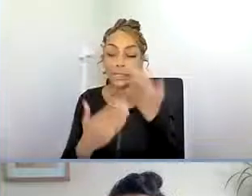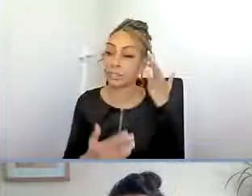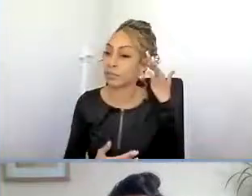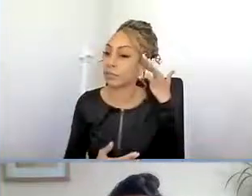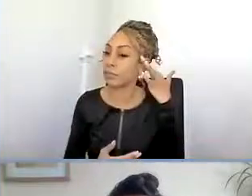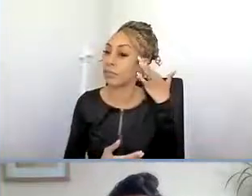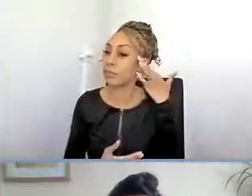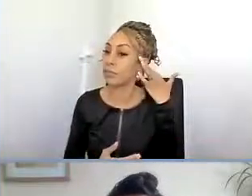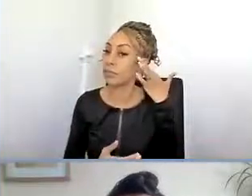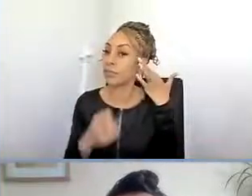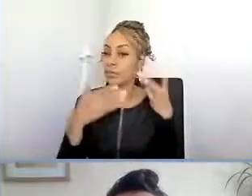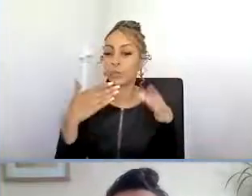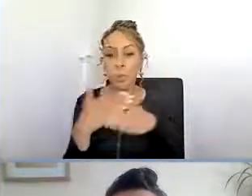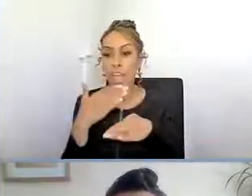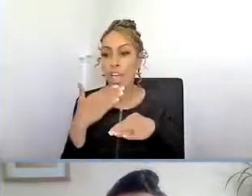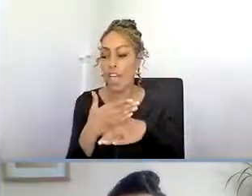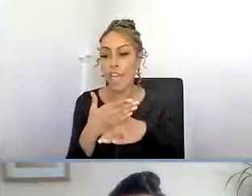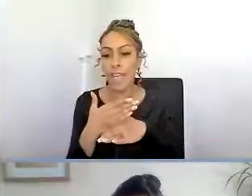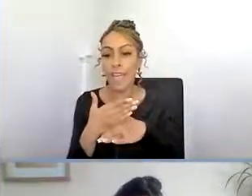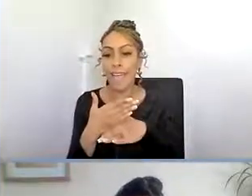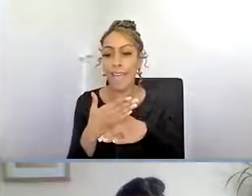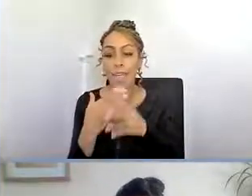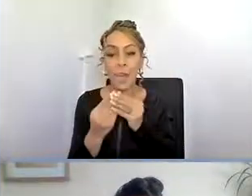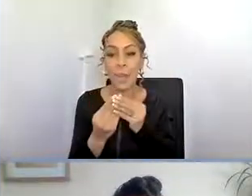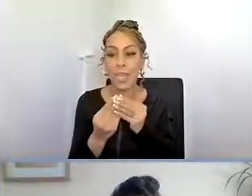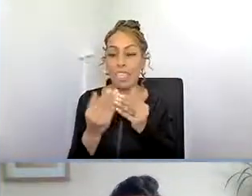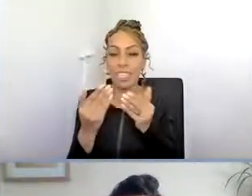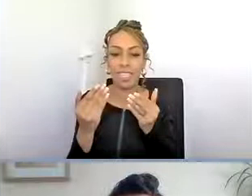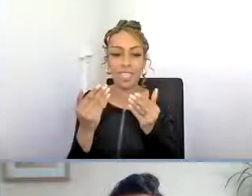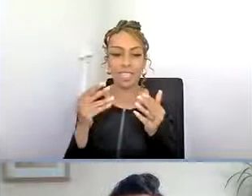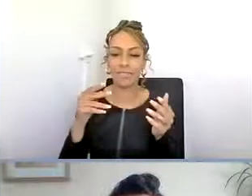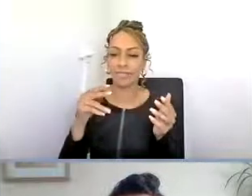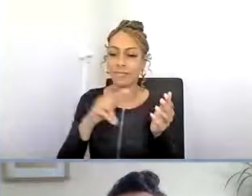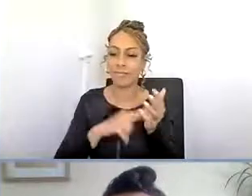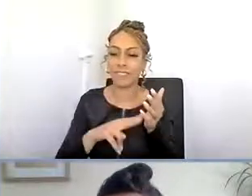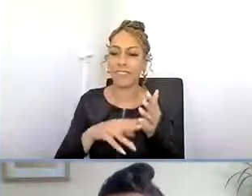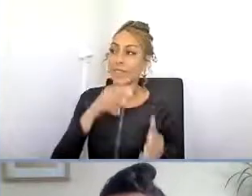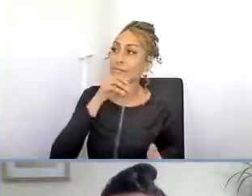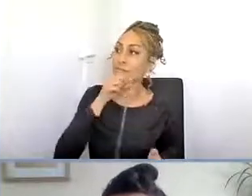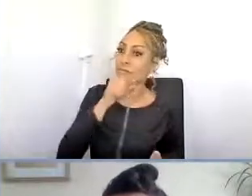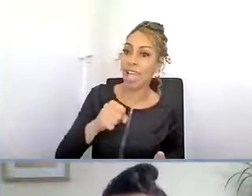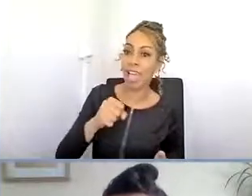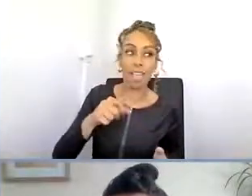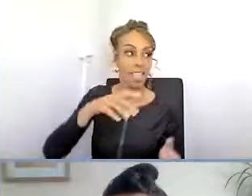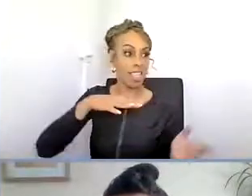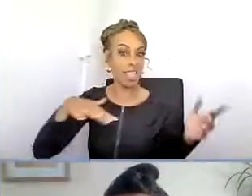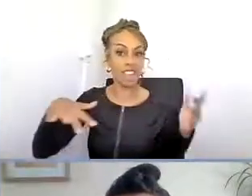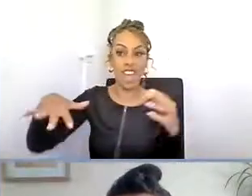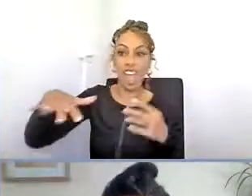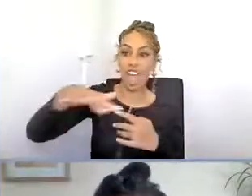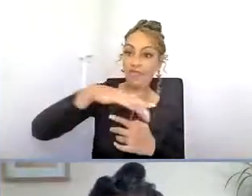She was obviously working within a very sort of male orientated